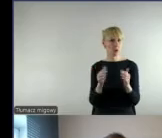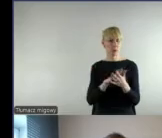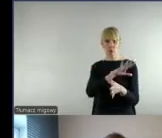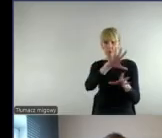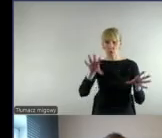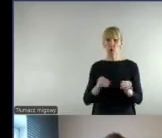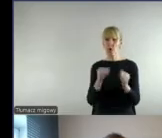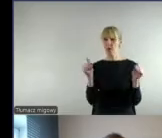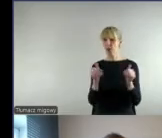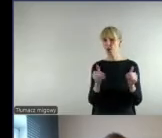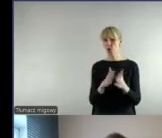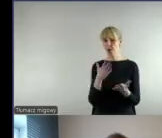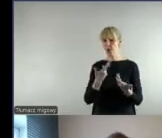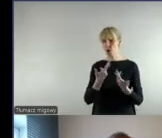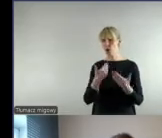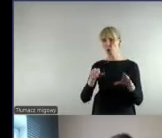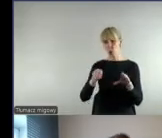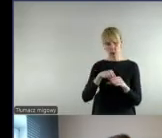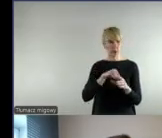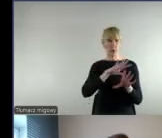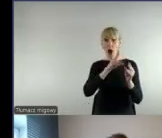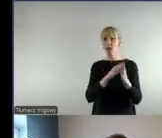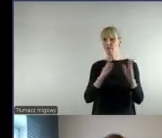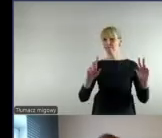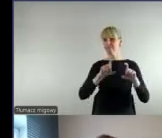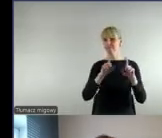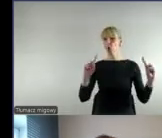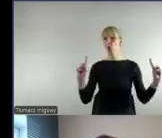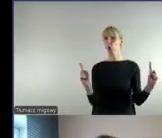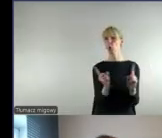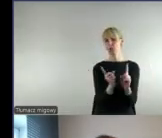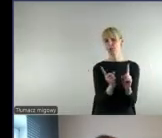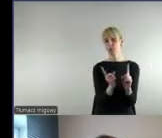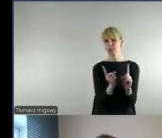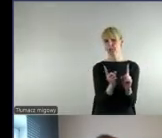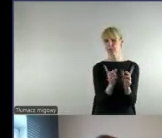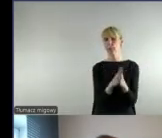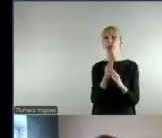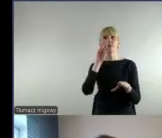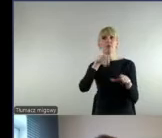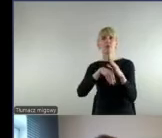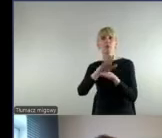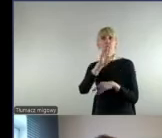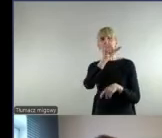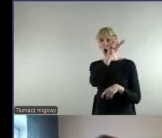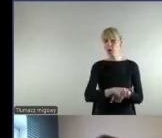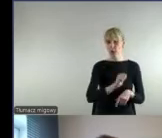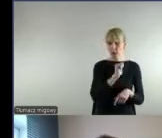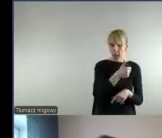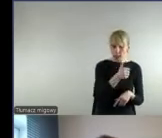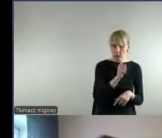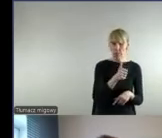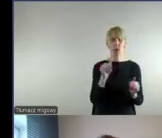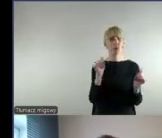short notice, and to ensure that we have the experts who can give advice to the management and the team. And we